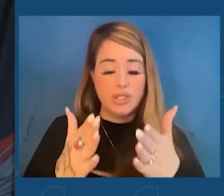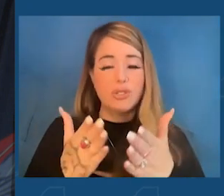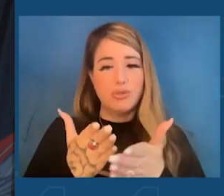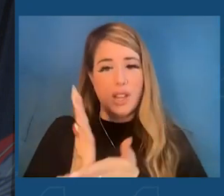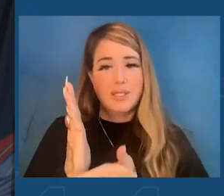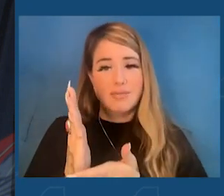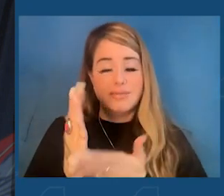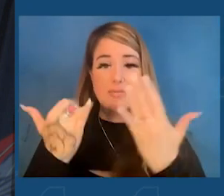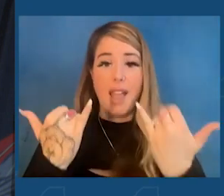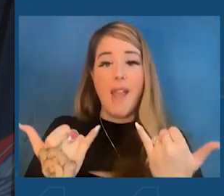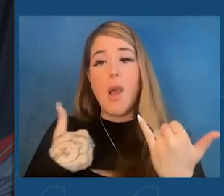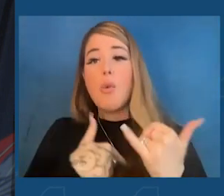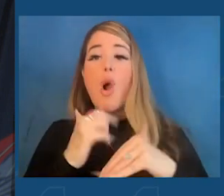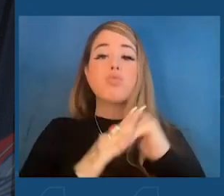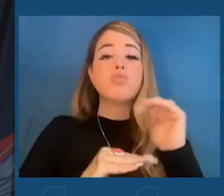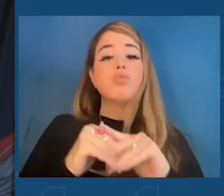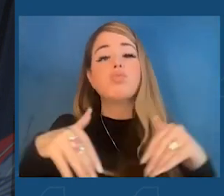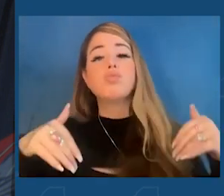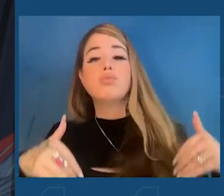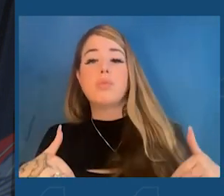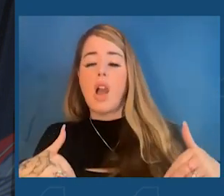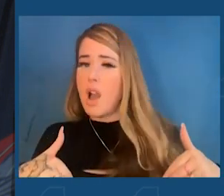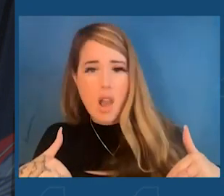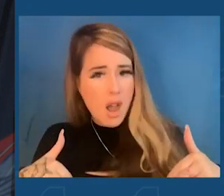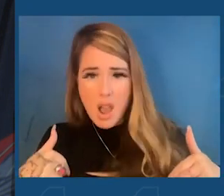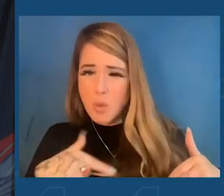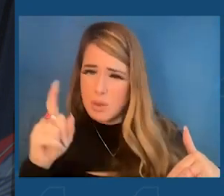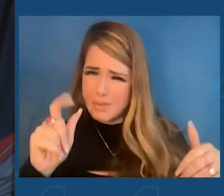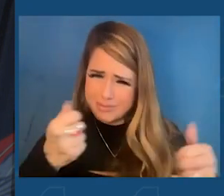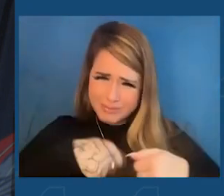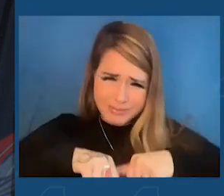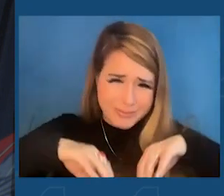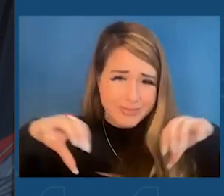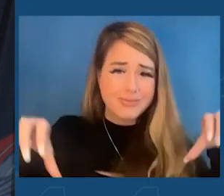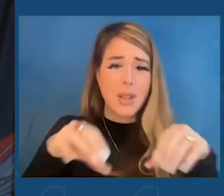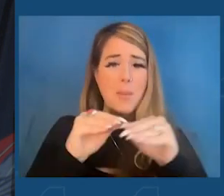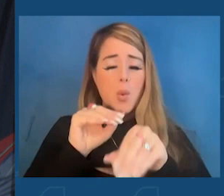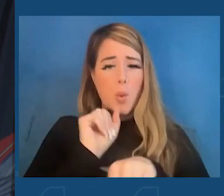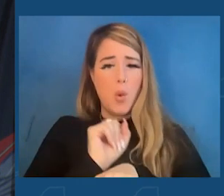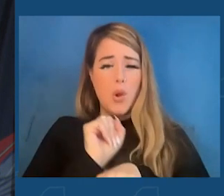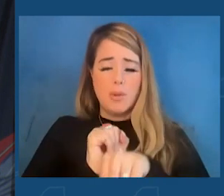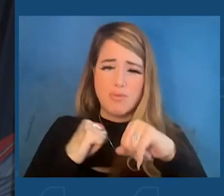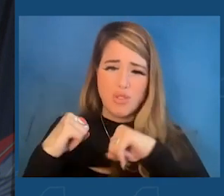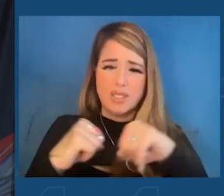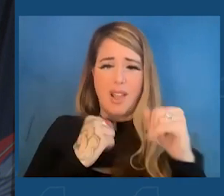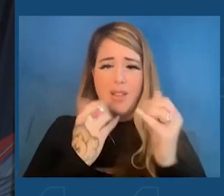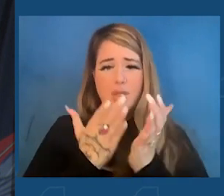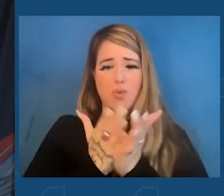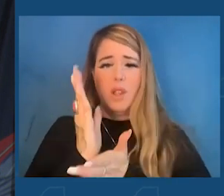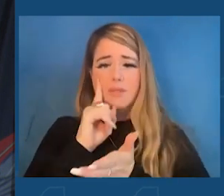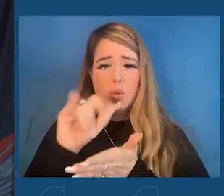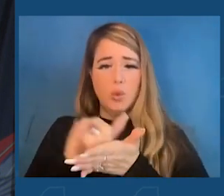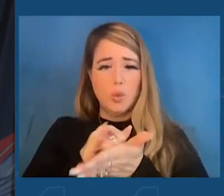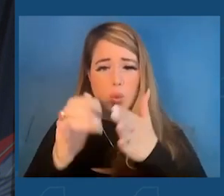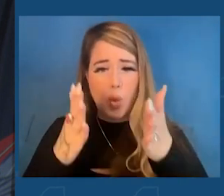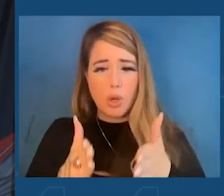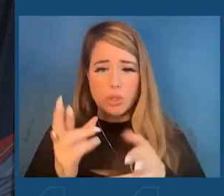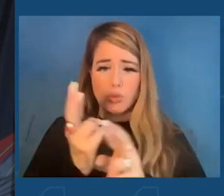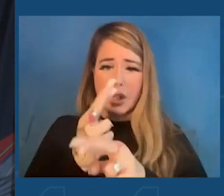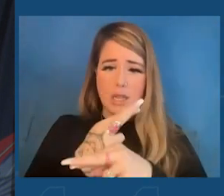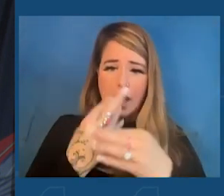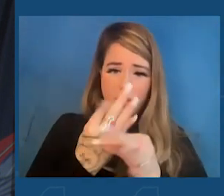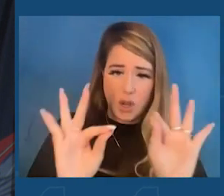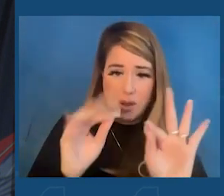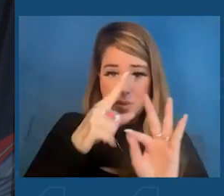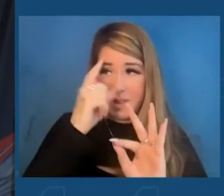time to get comfortable. We still have more work to do, and we must continue to protect these rights of our New Yorkers' reproductive freedom, because the